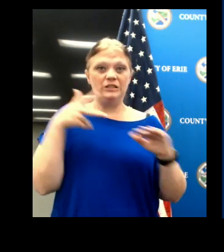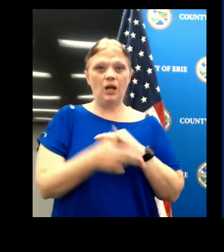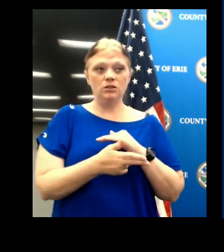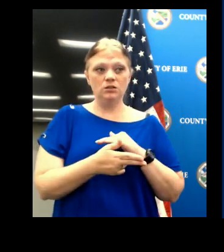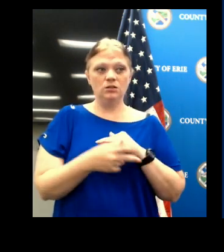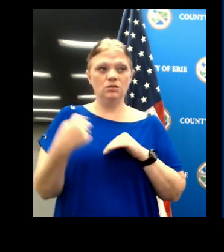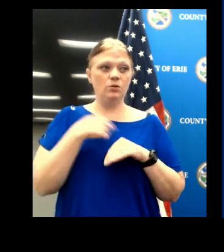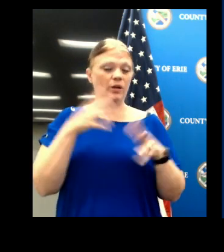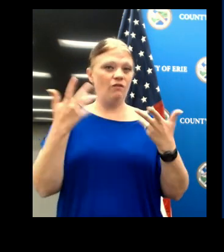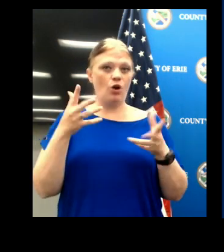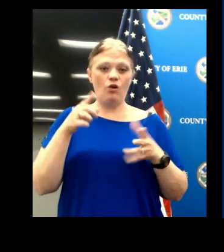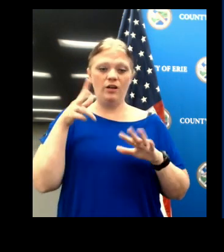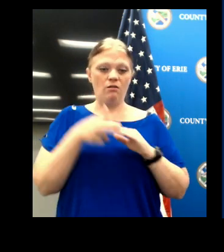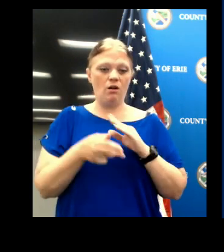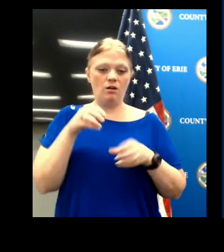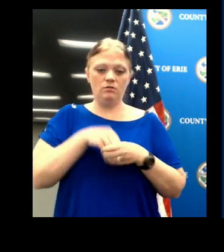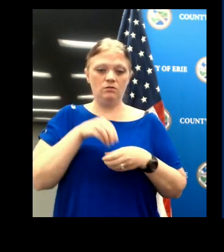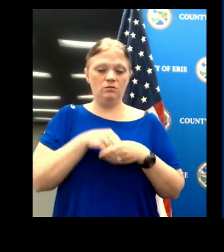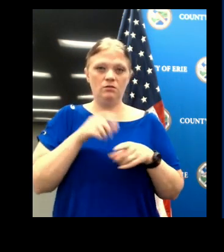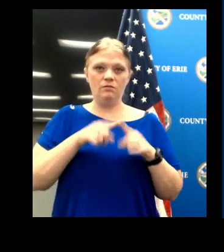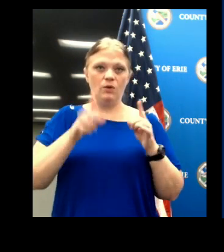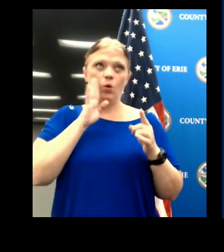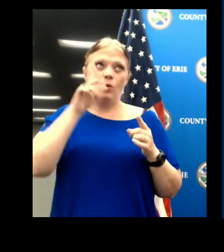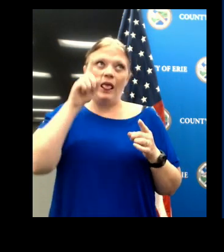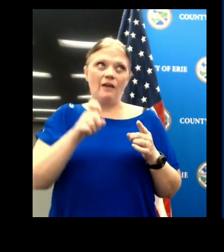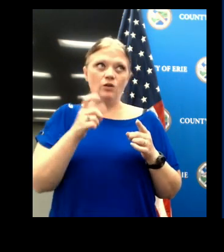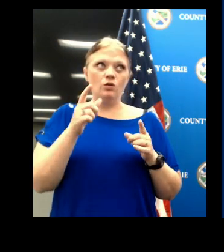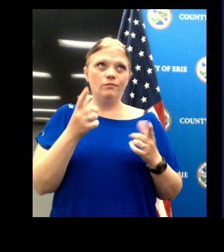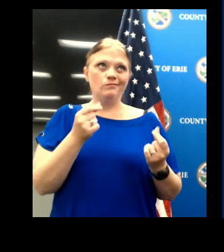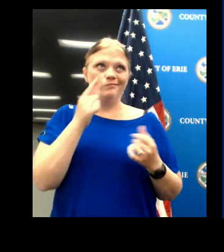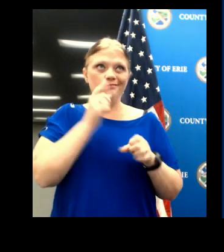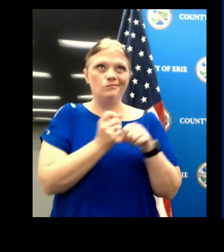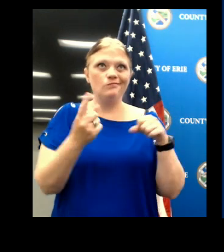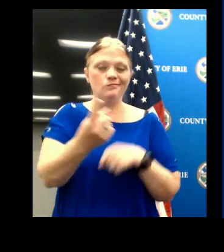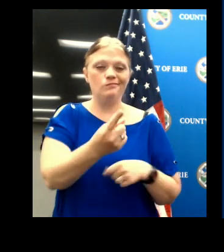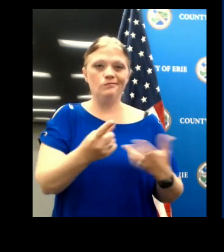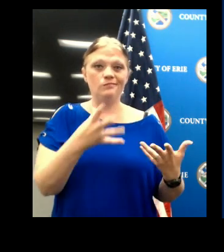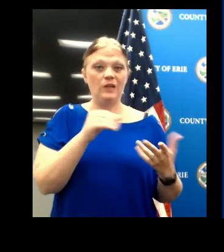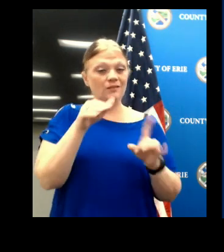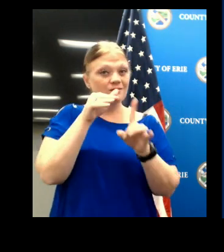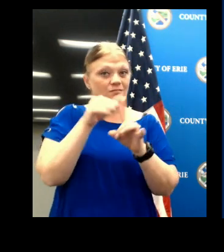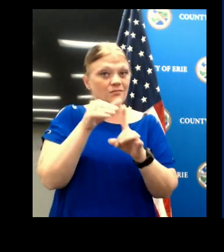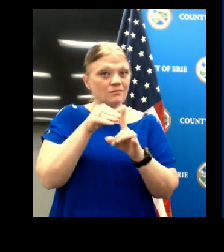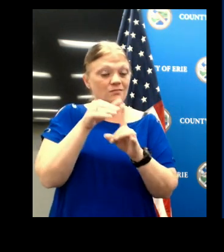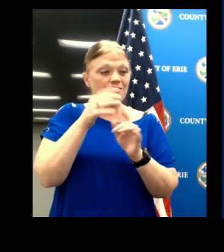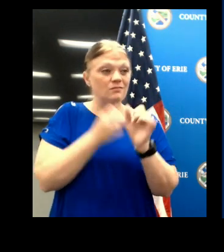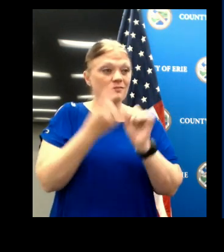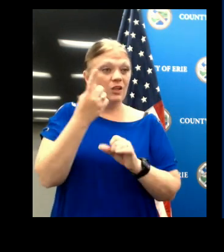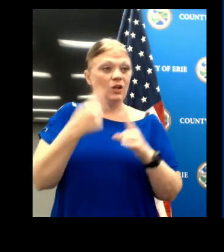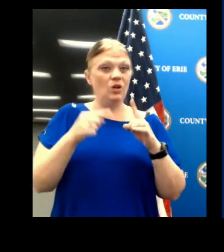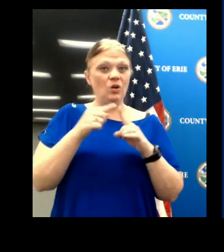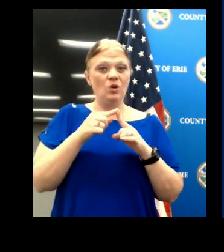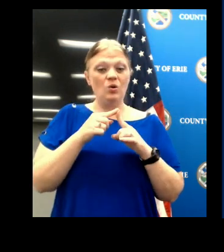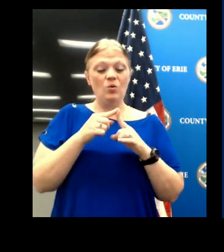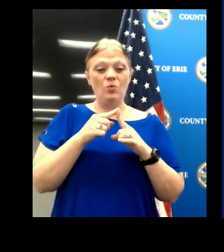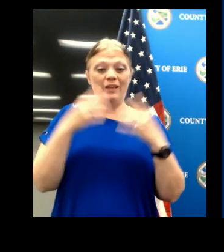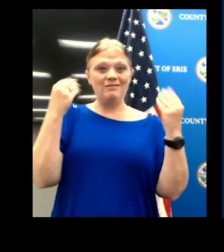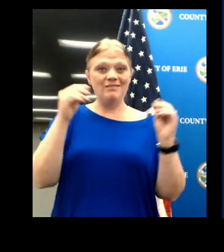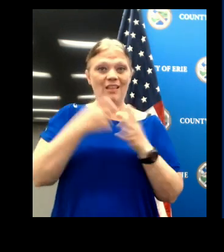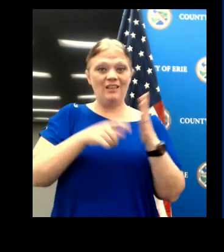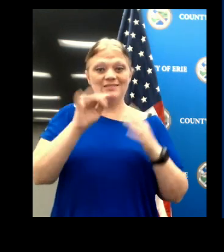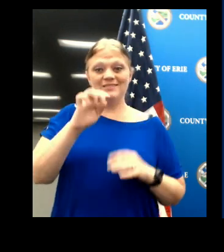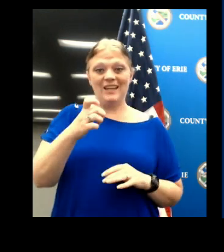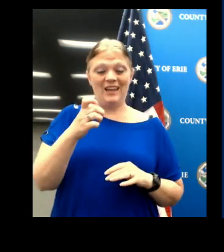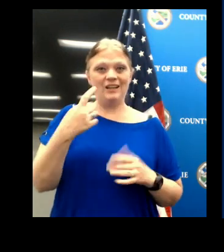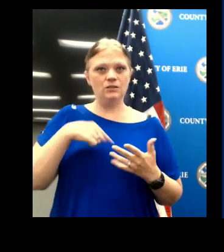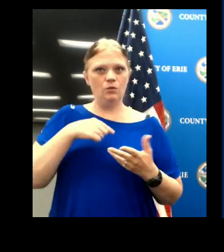had to do internally, but we would have to do, of course, for next year. And just to remind everybody, when sales taxes are received, and we've had big